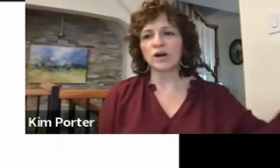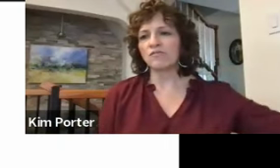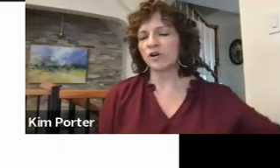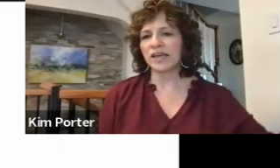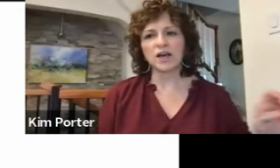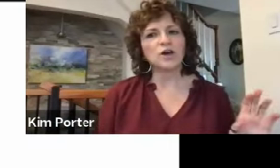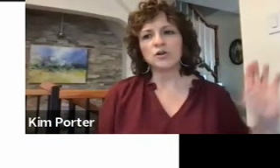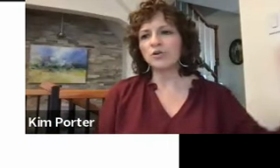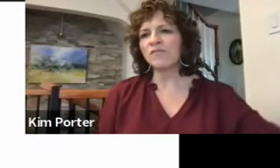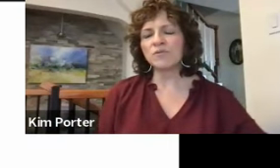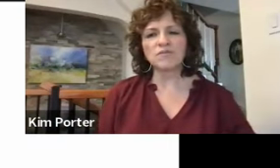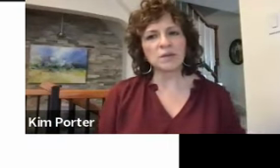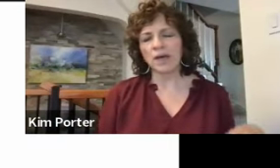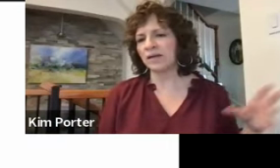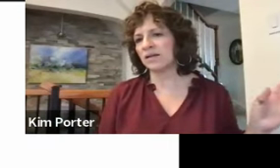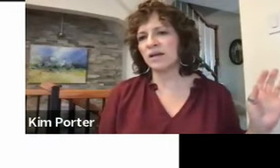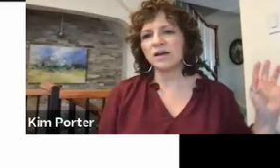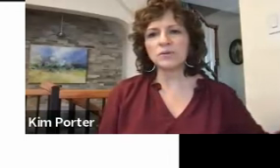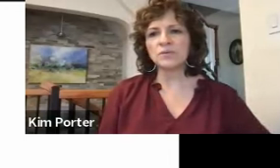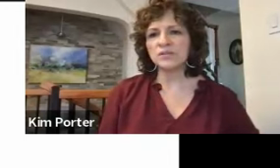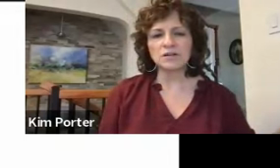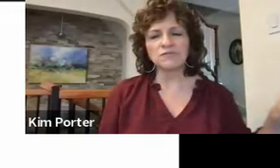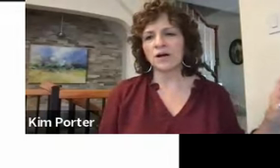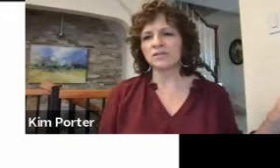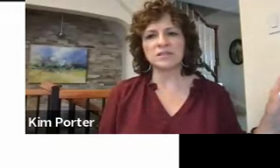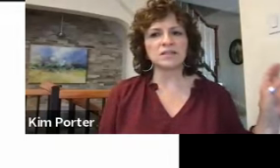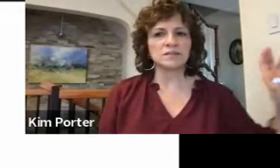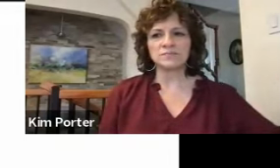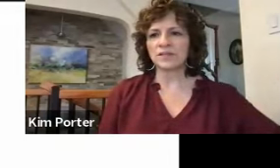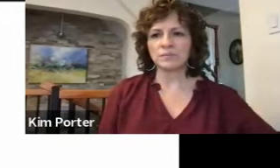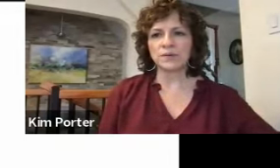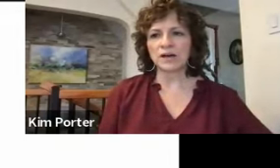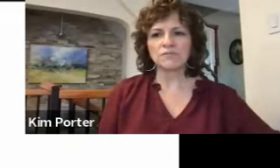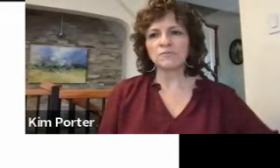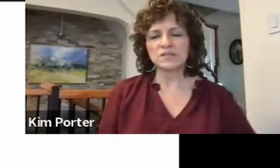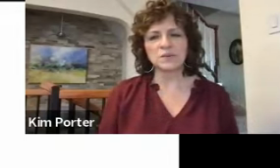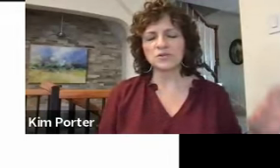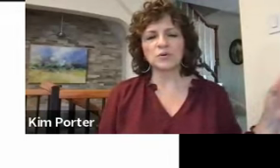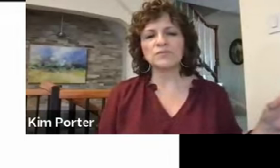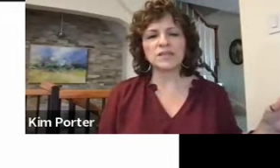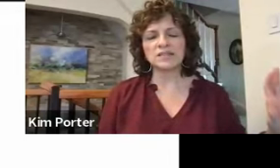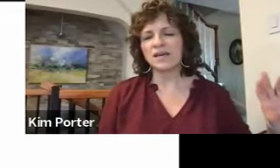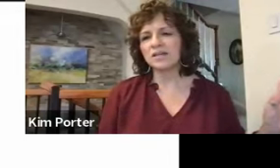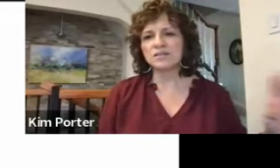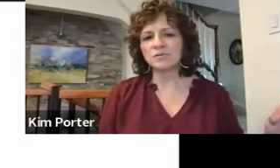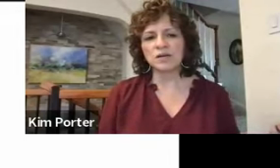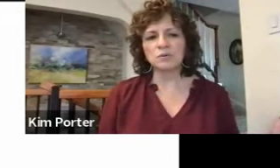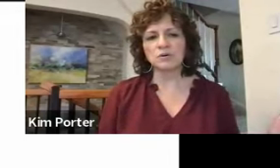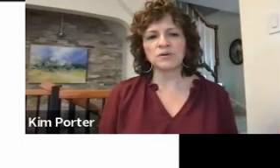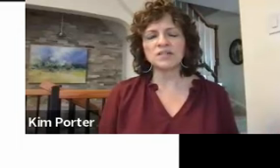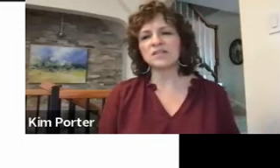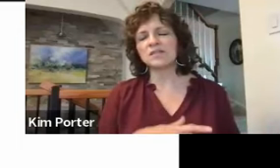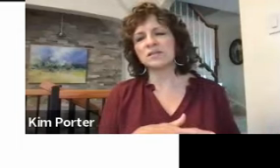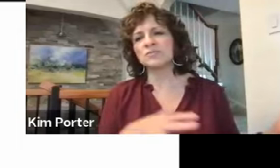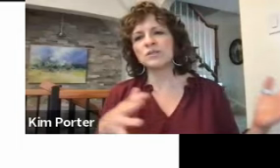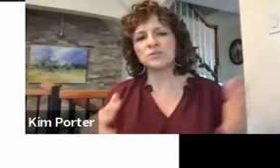start going off on like, who gave them the vape pen and it really wasn't their fault and I got it from this dispensary, whatever that is. So not